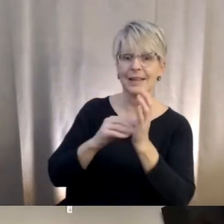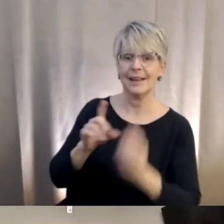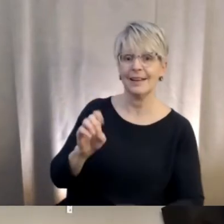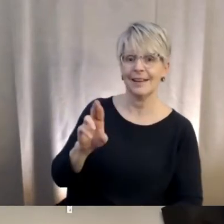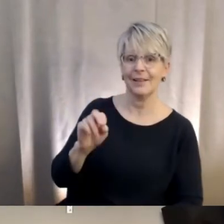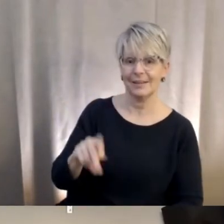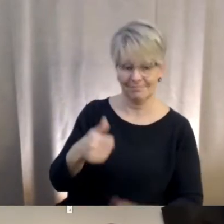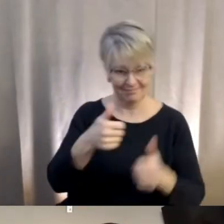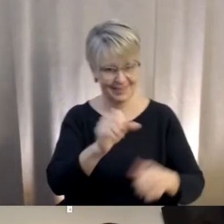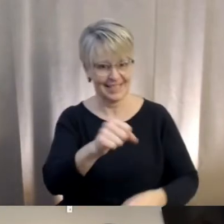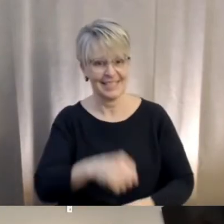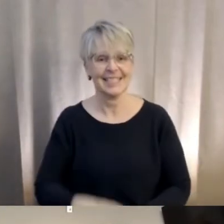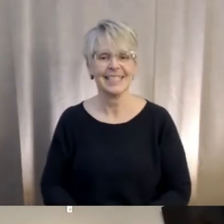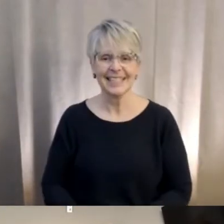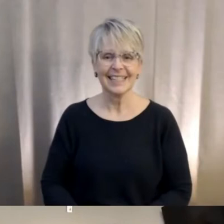Absolutely.